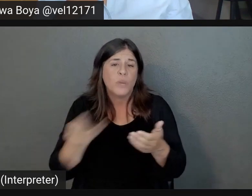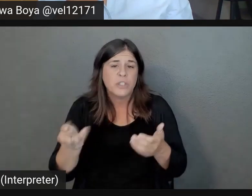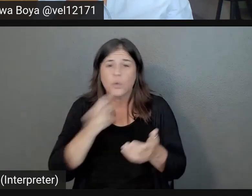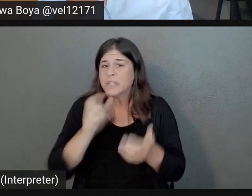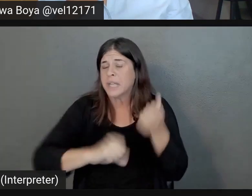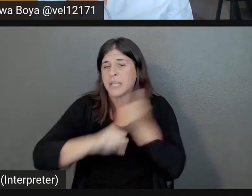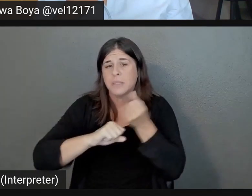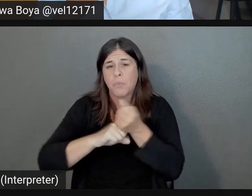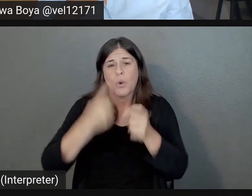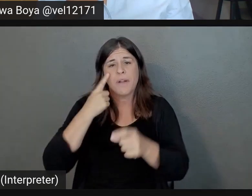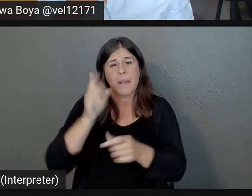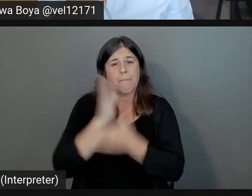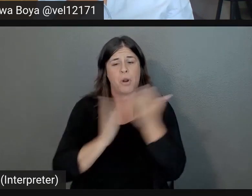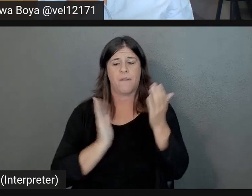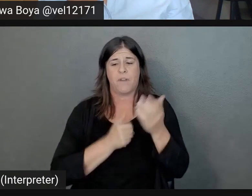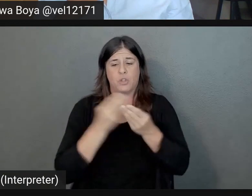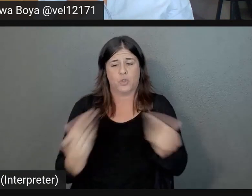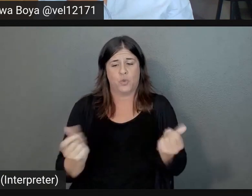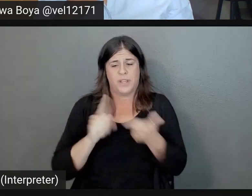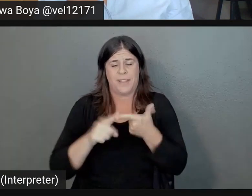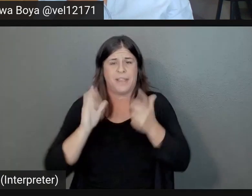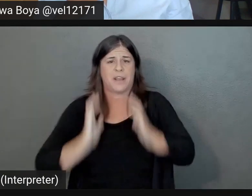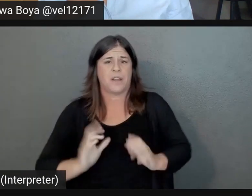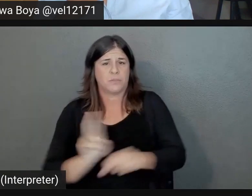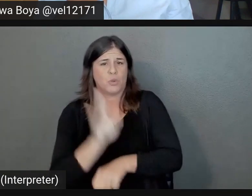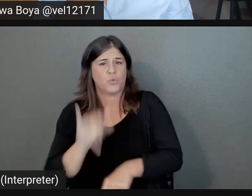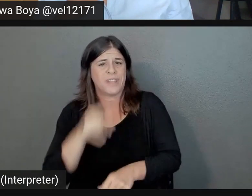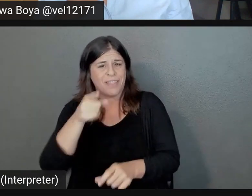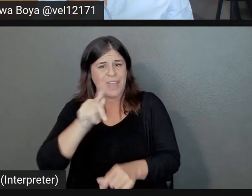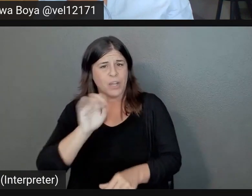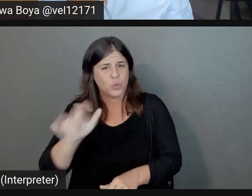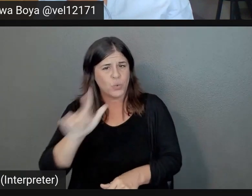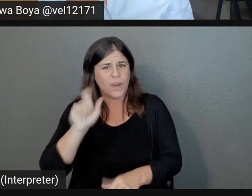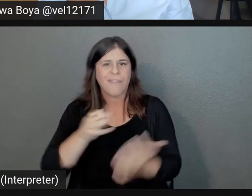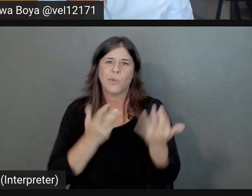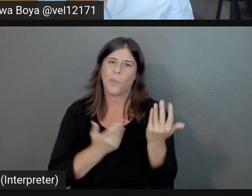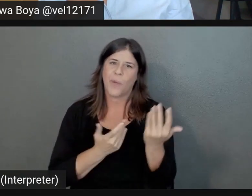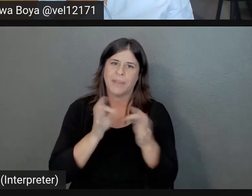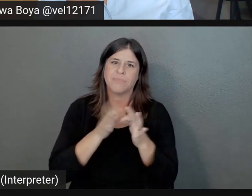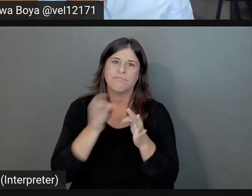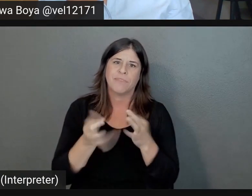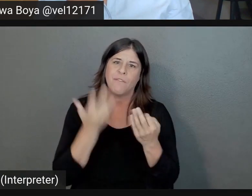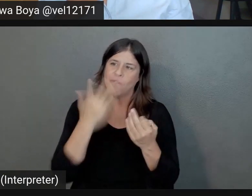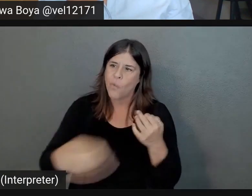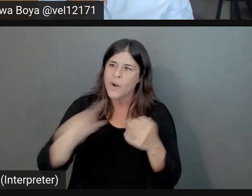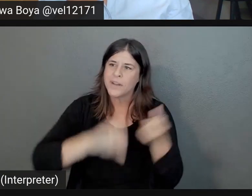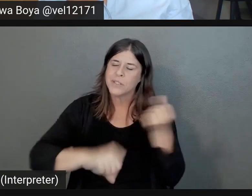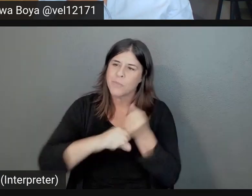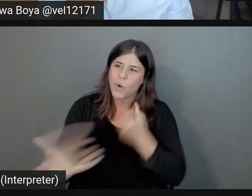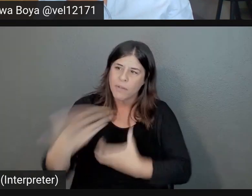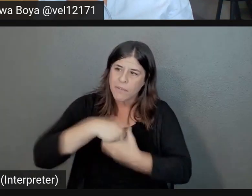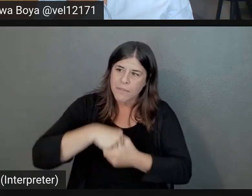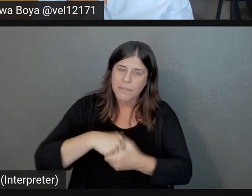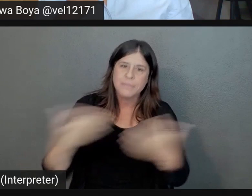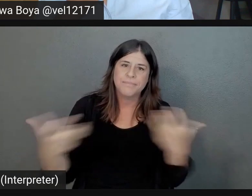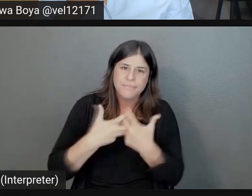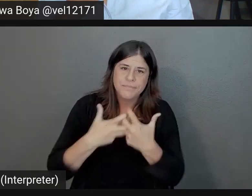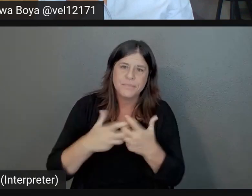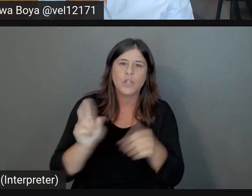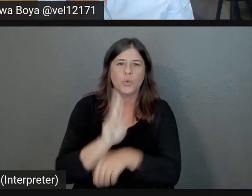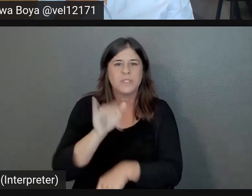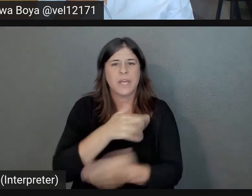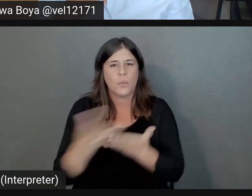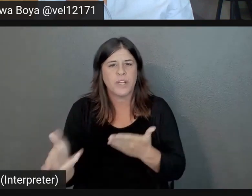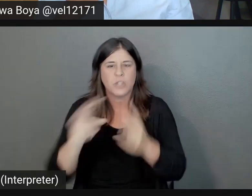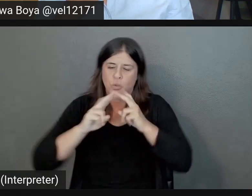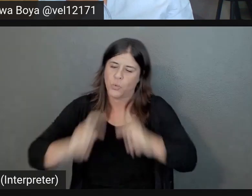partner solution, then customers using that tool will need to wait for its support before they can use that resource to analyze